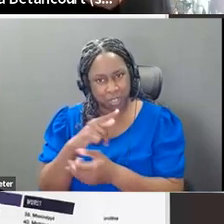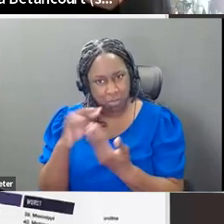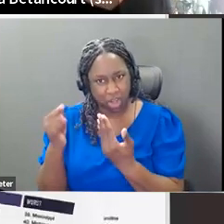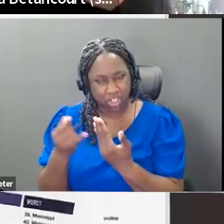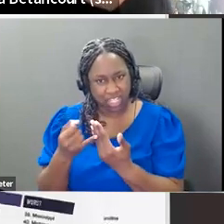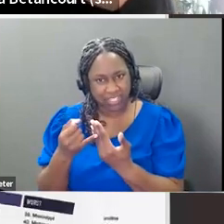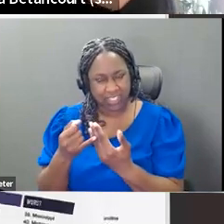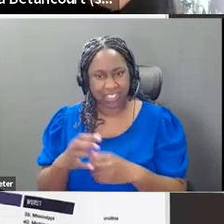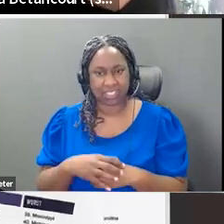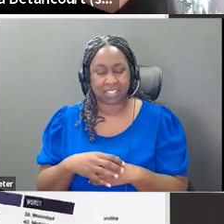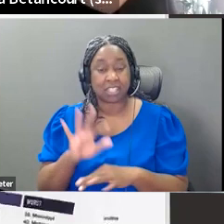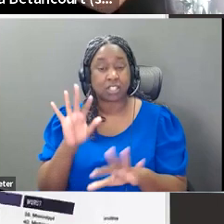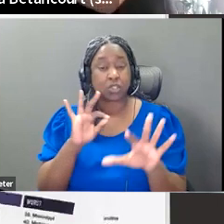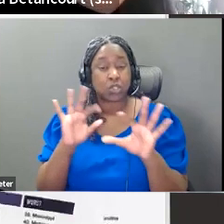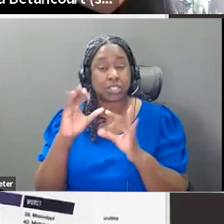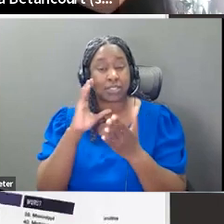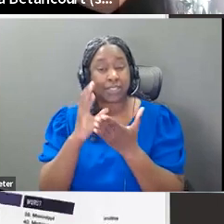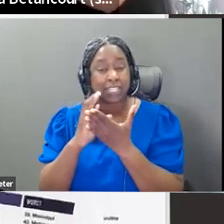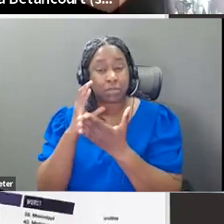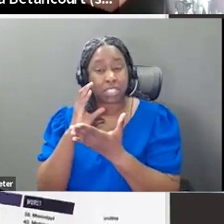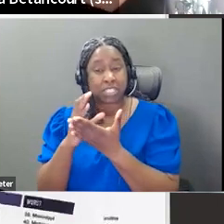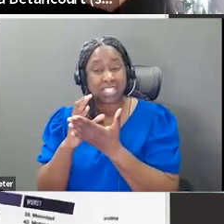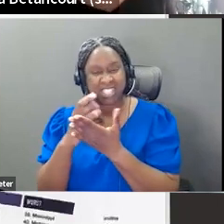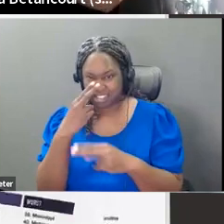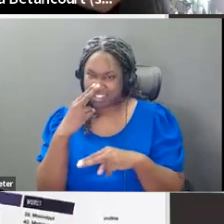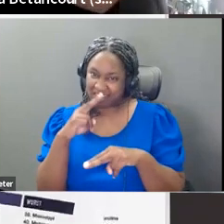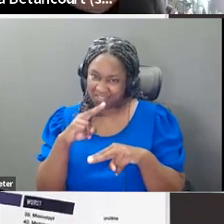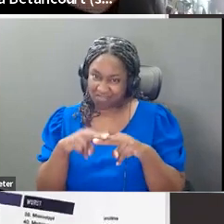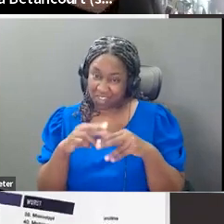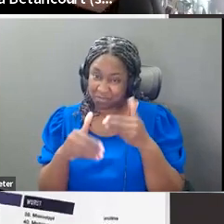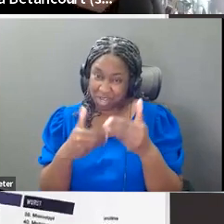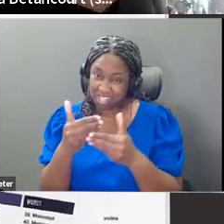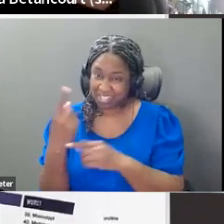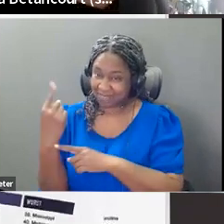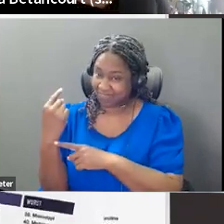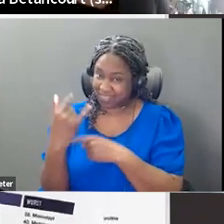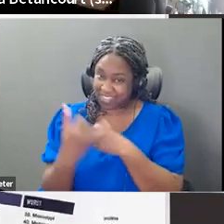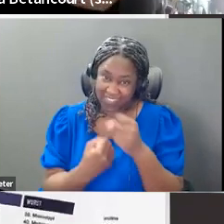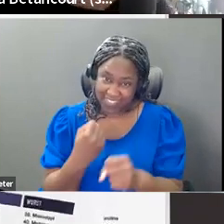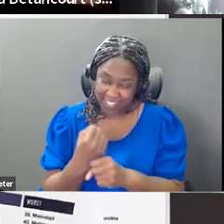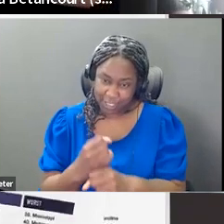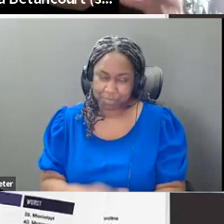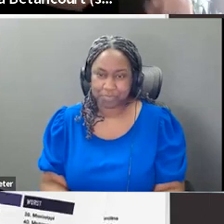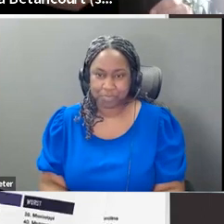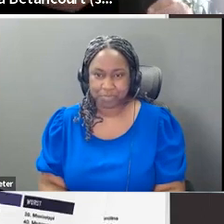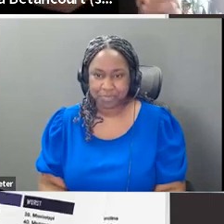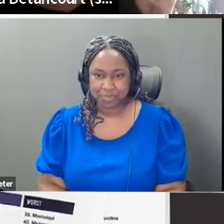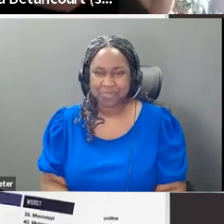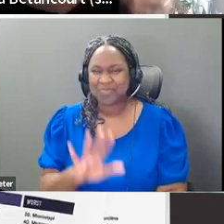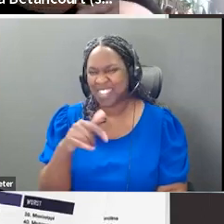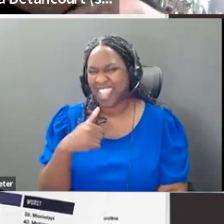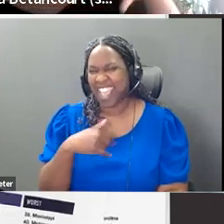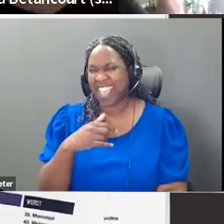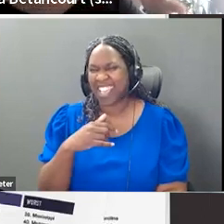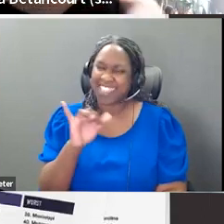And choosing these images has been such a fun process, both last year and this year. And I'm going to get